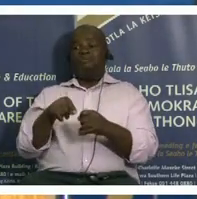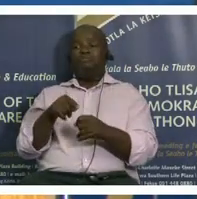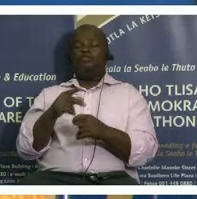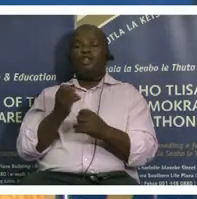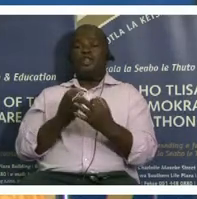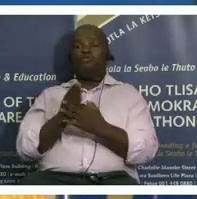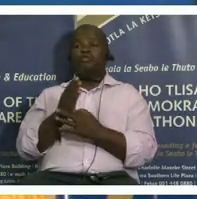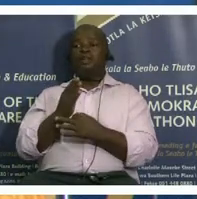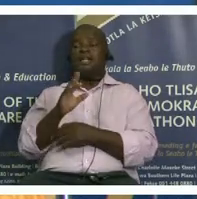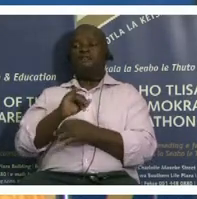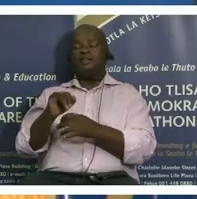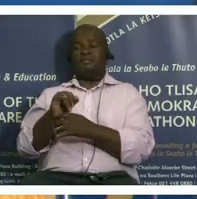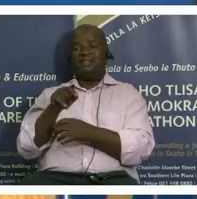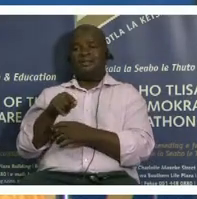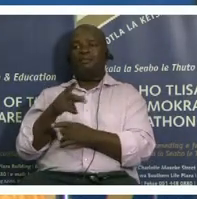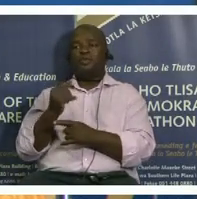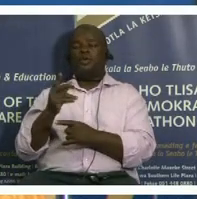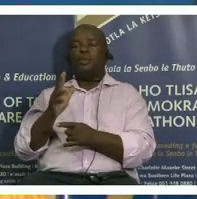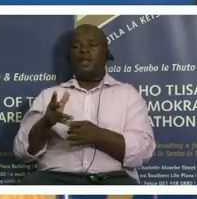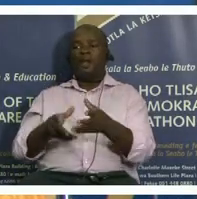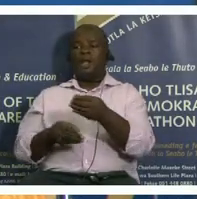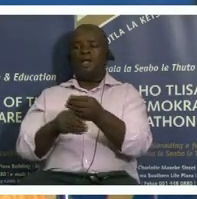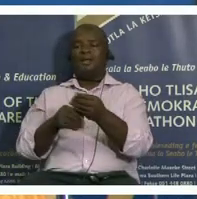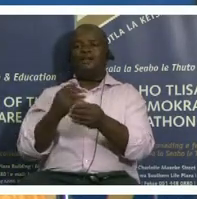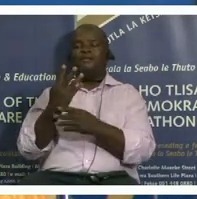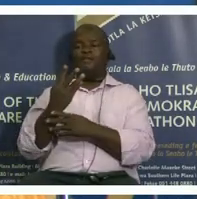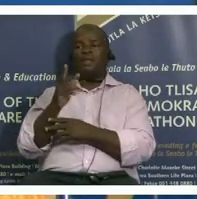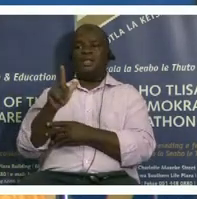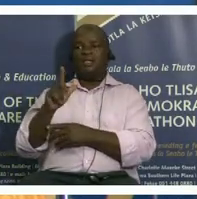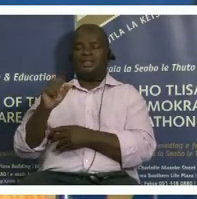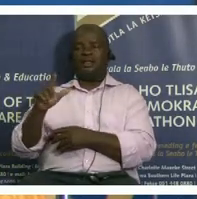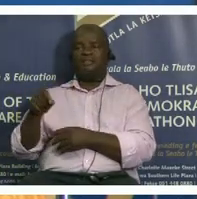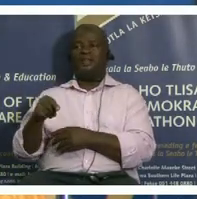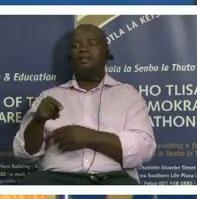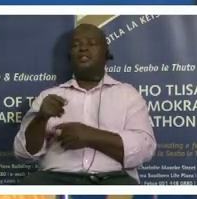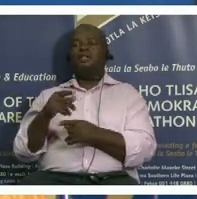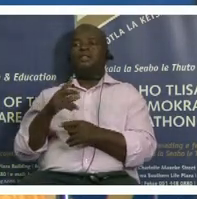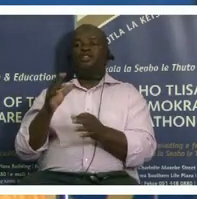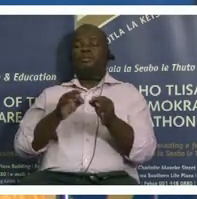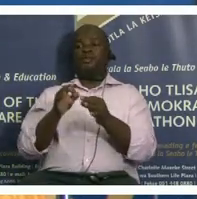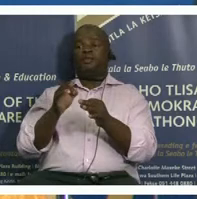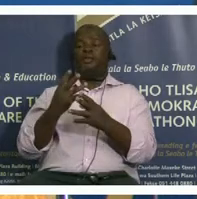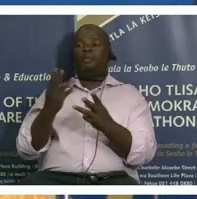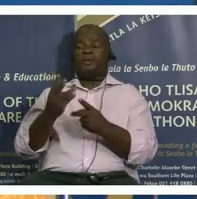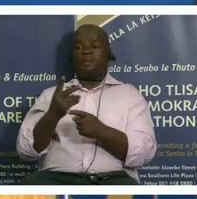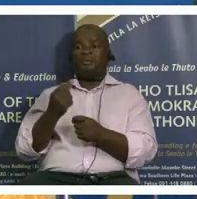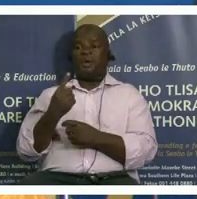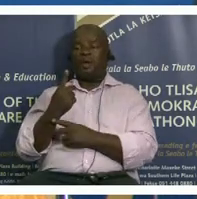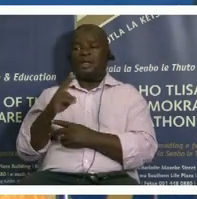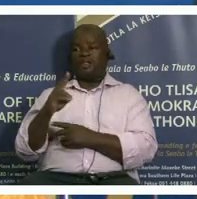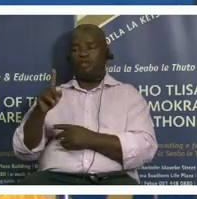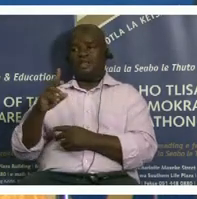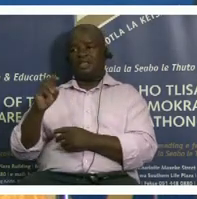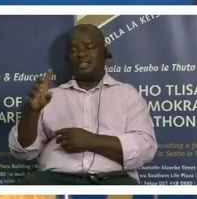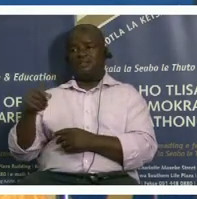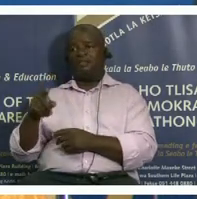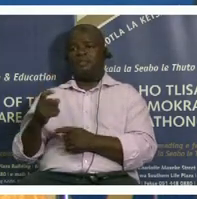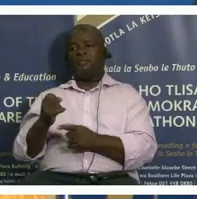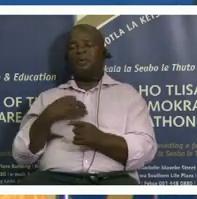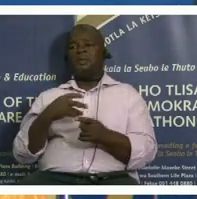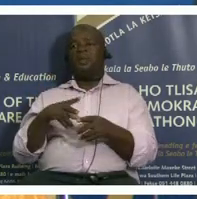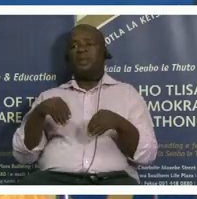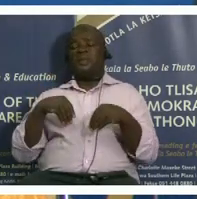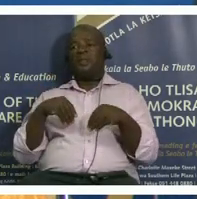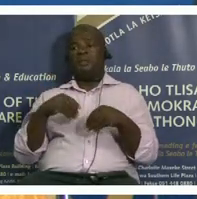will add 437 jobs to the 127 people already employed at the Special Economic